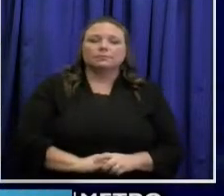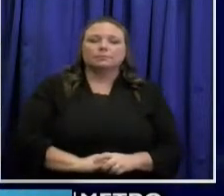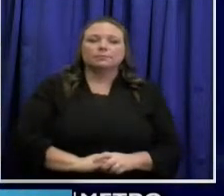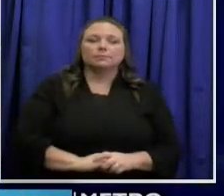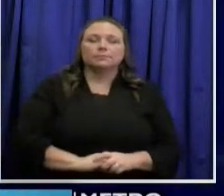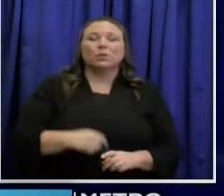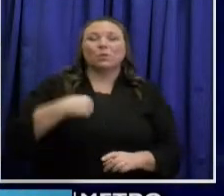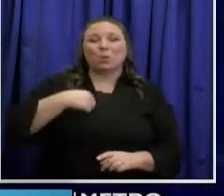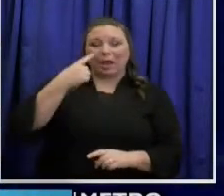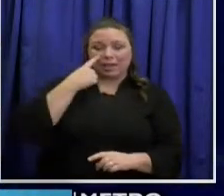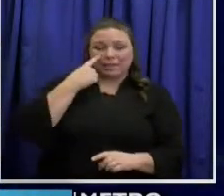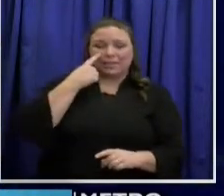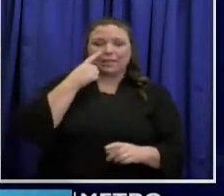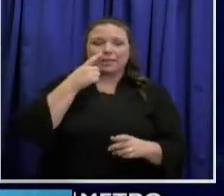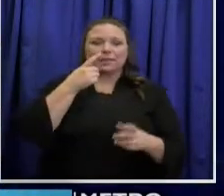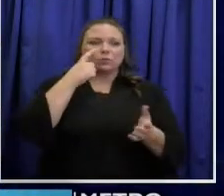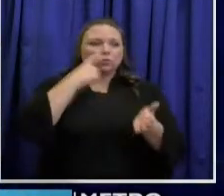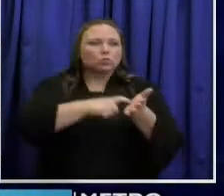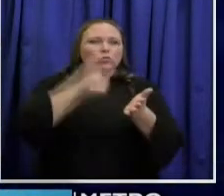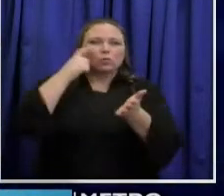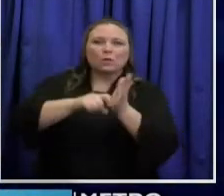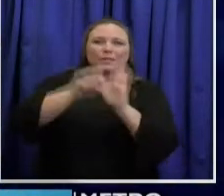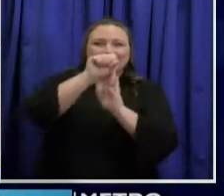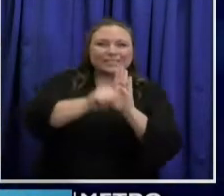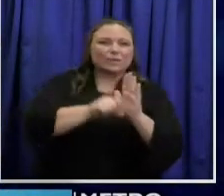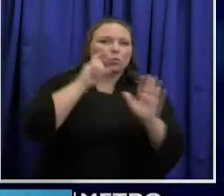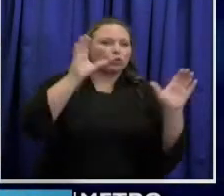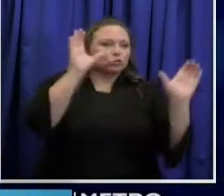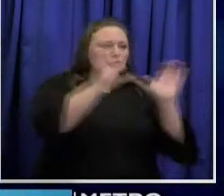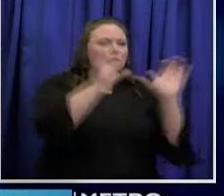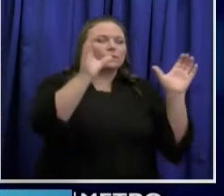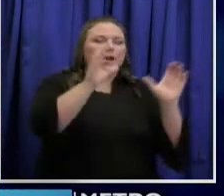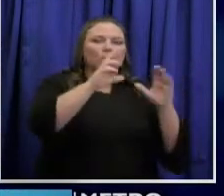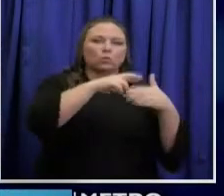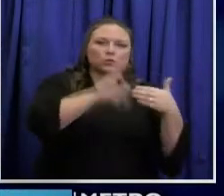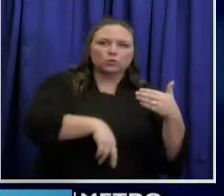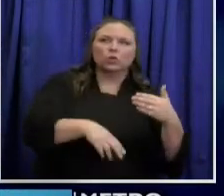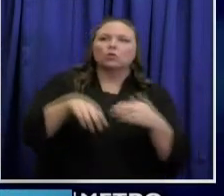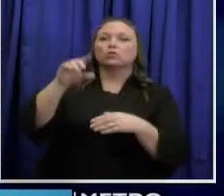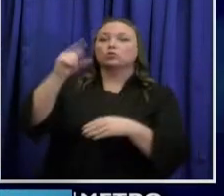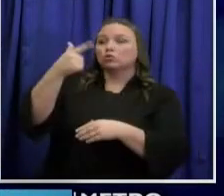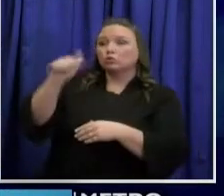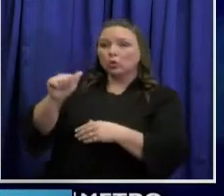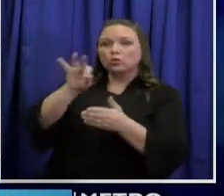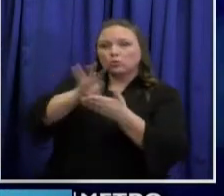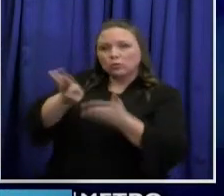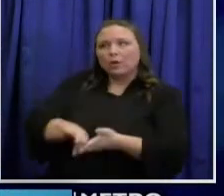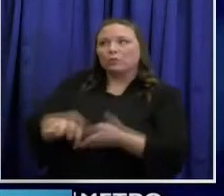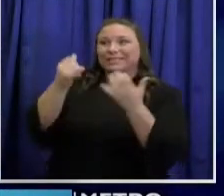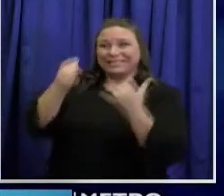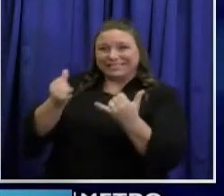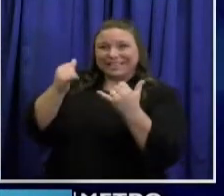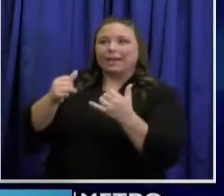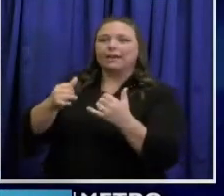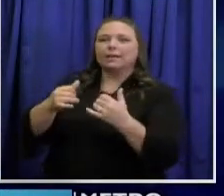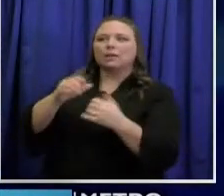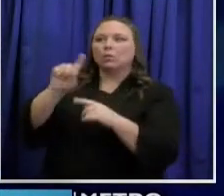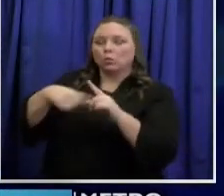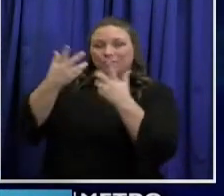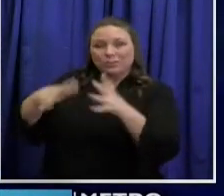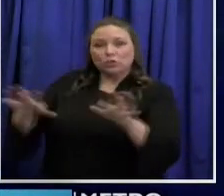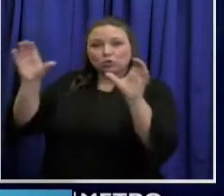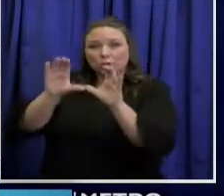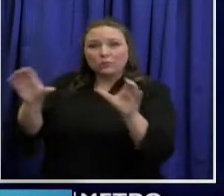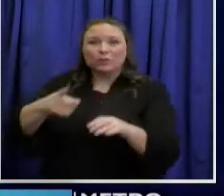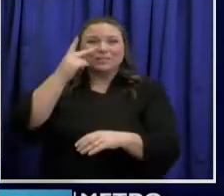think as you see states certify their results, and Georgia is completing their hand to recount today, I think you will see